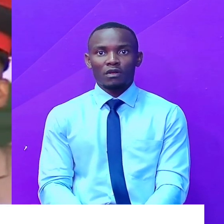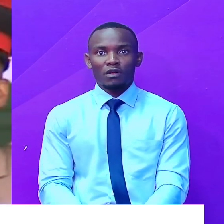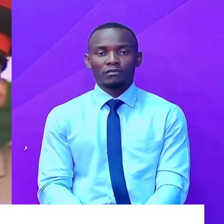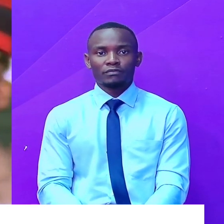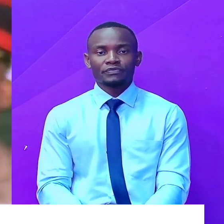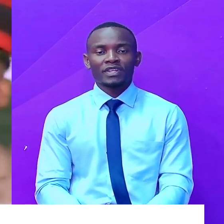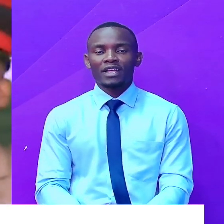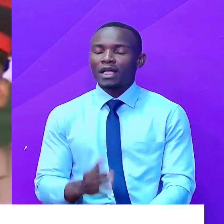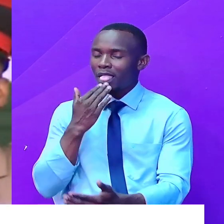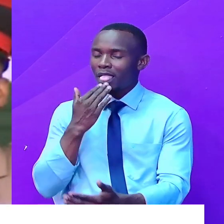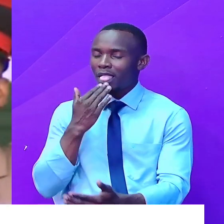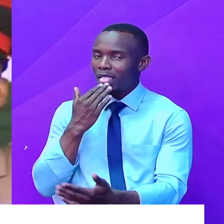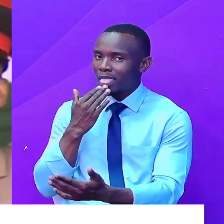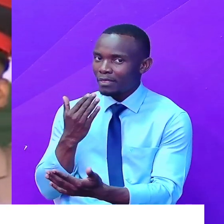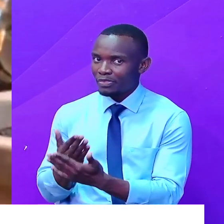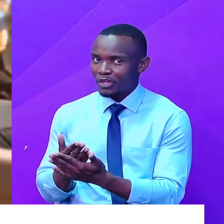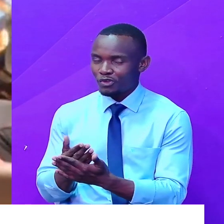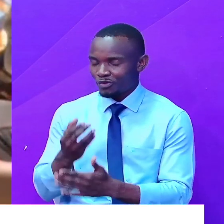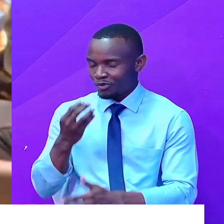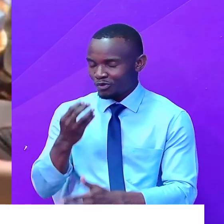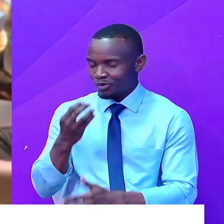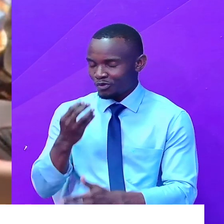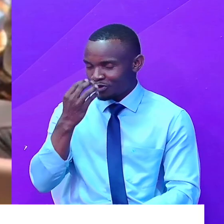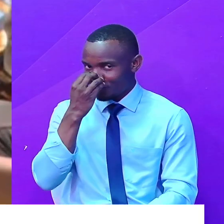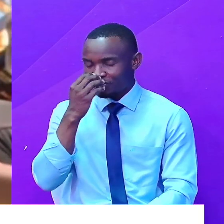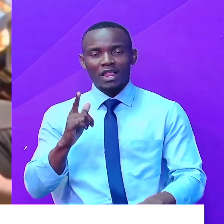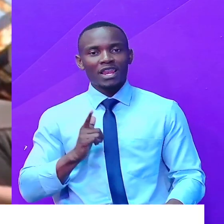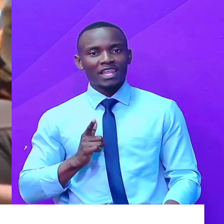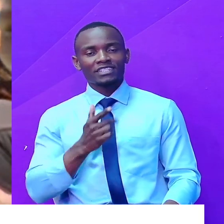Ladies and gentlemen, members of the Kenyan government,